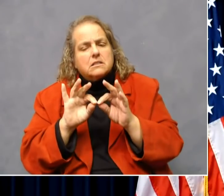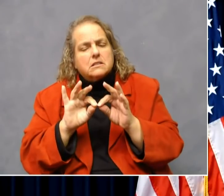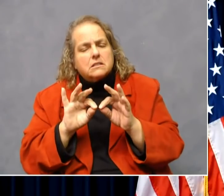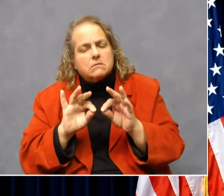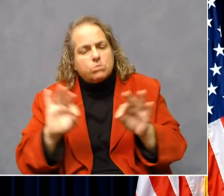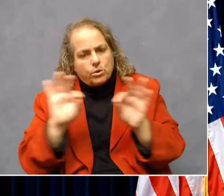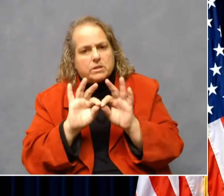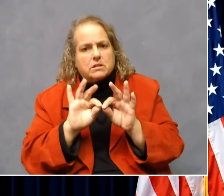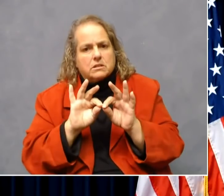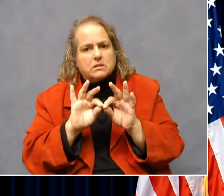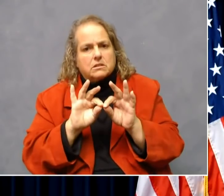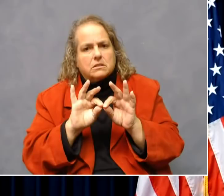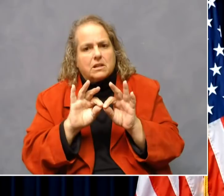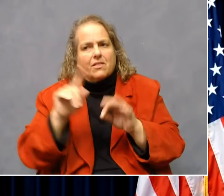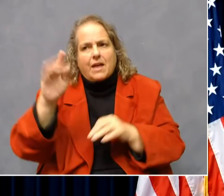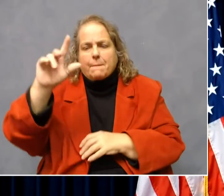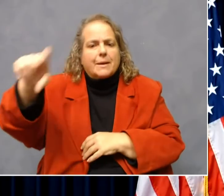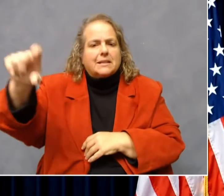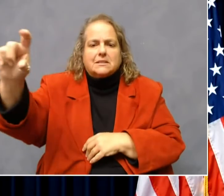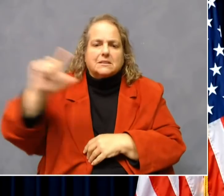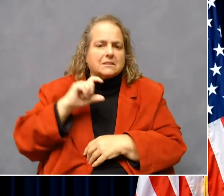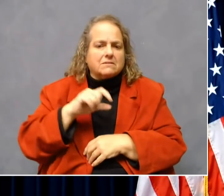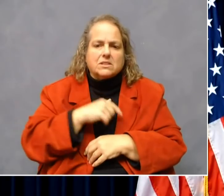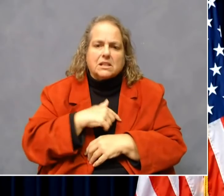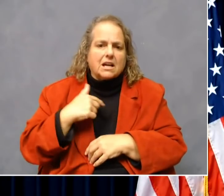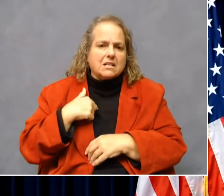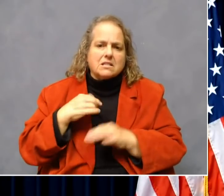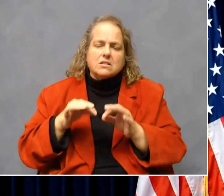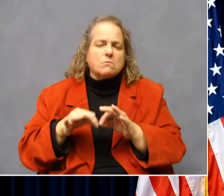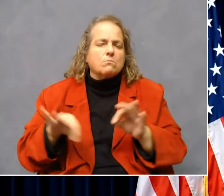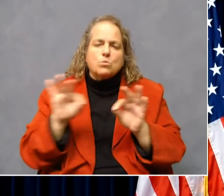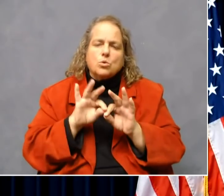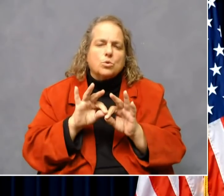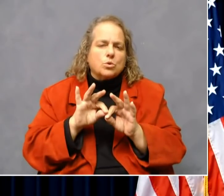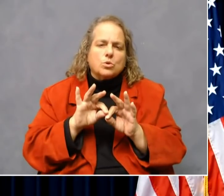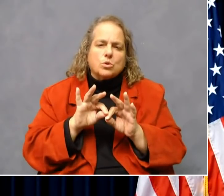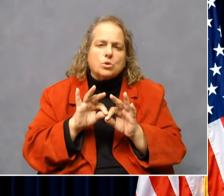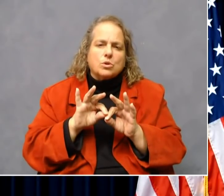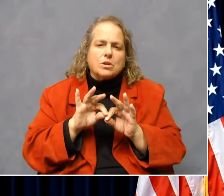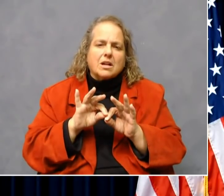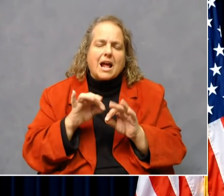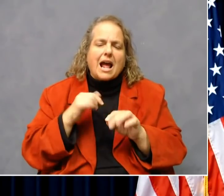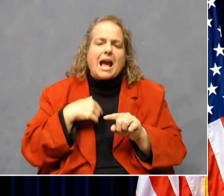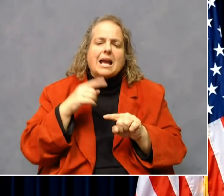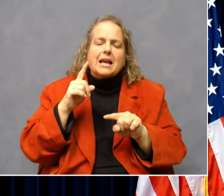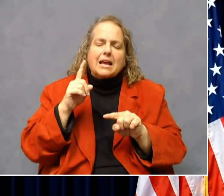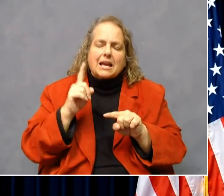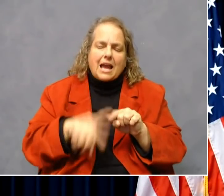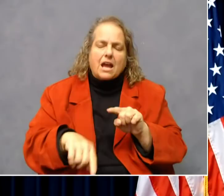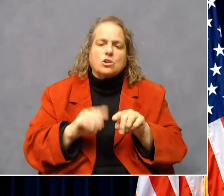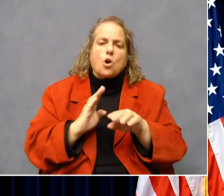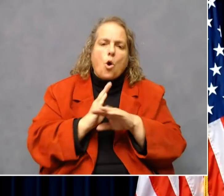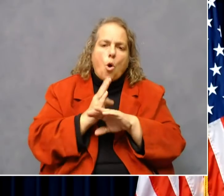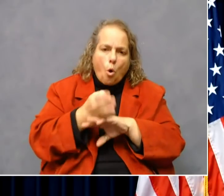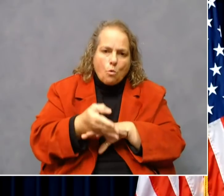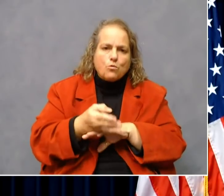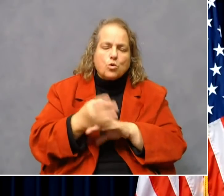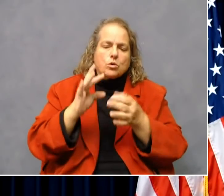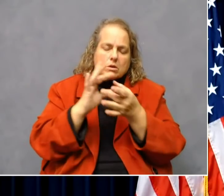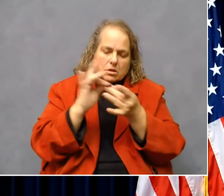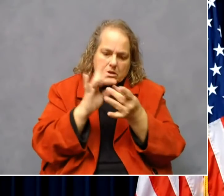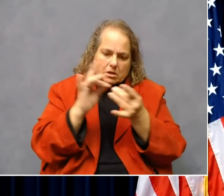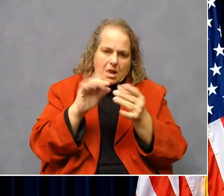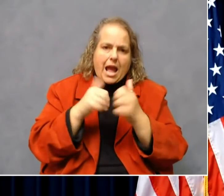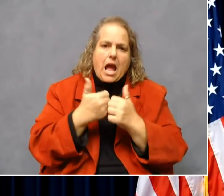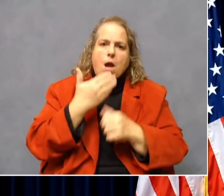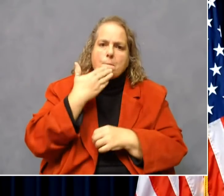detriment. Significantly, I can't overstate how bad it would be if Congress doesn't